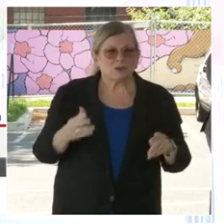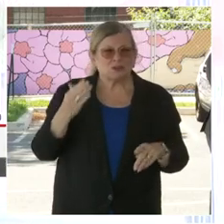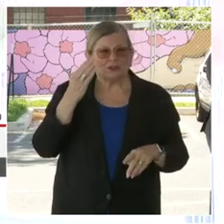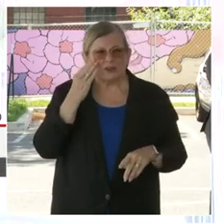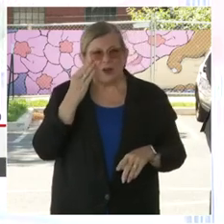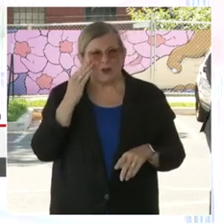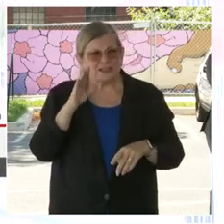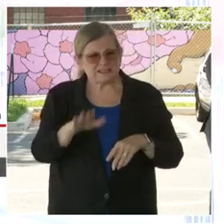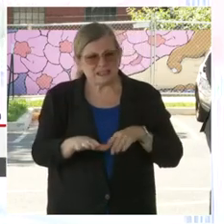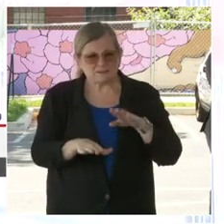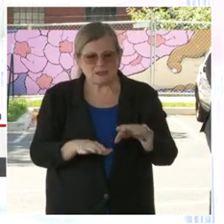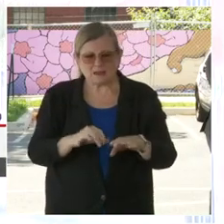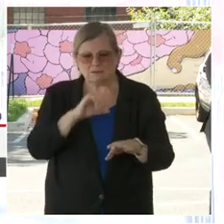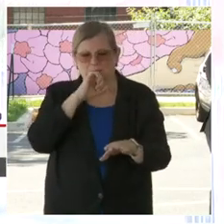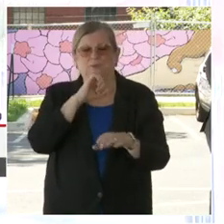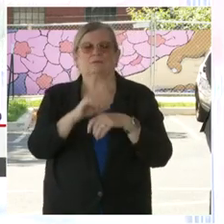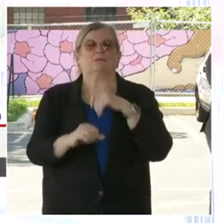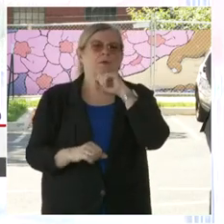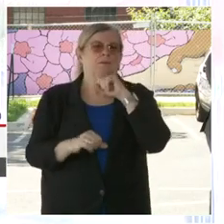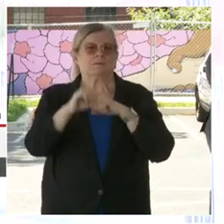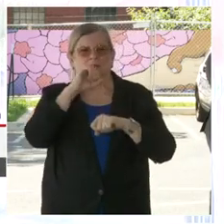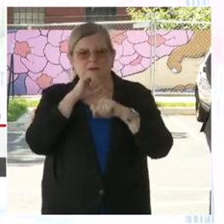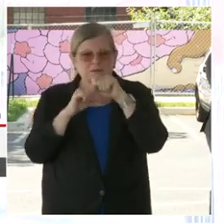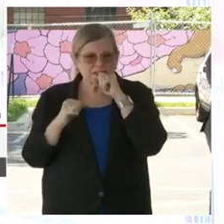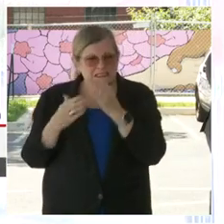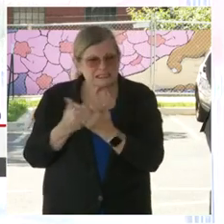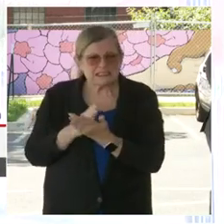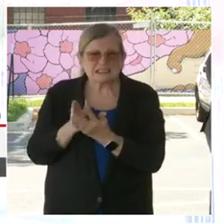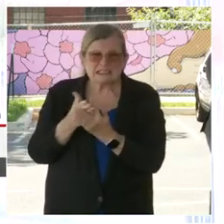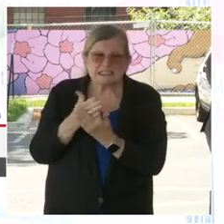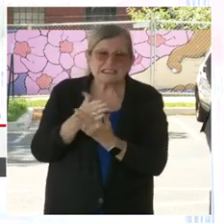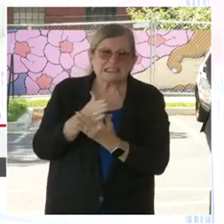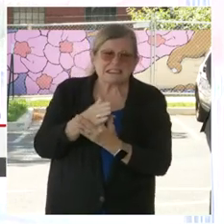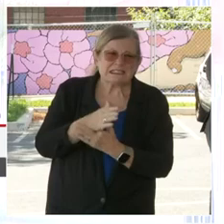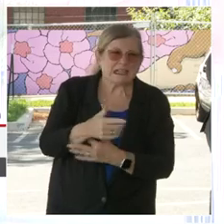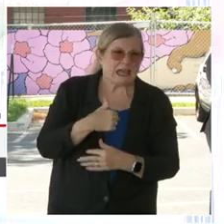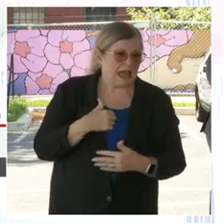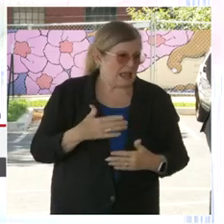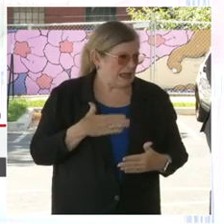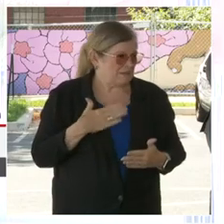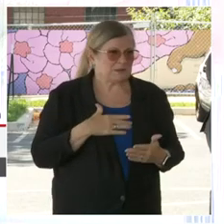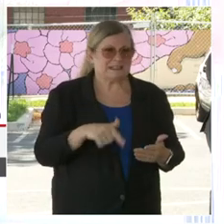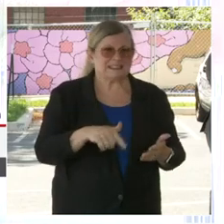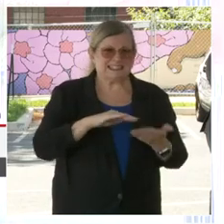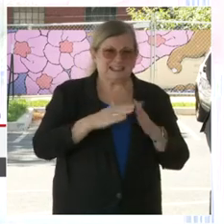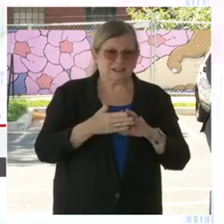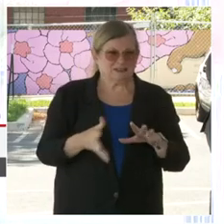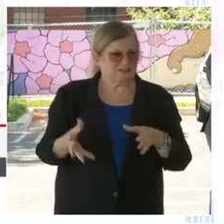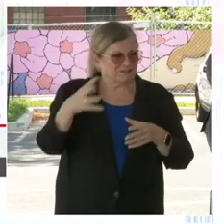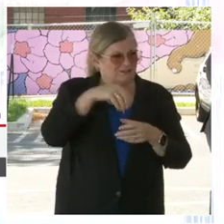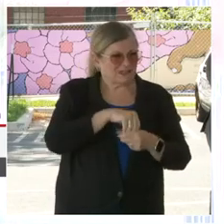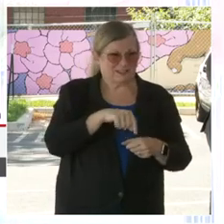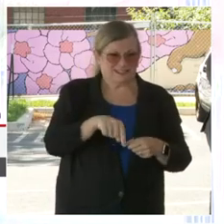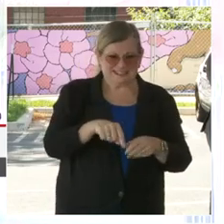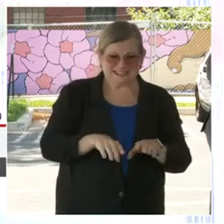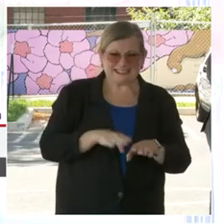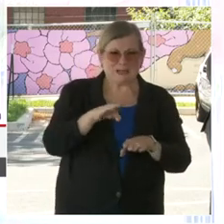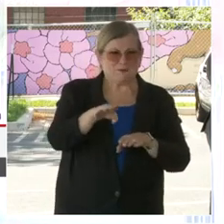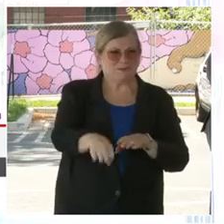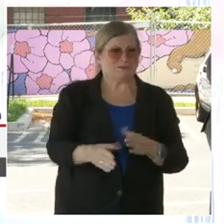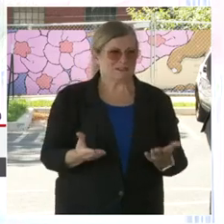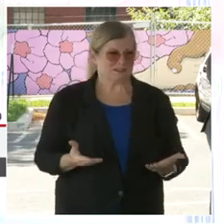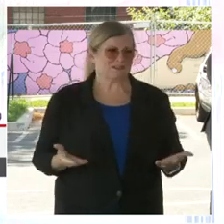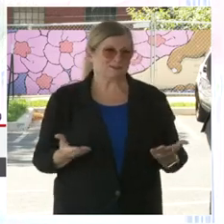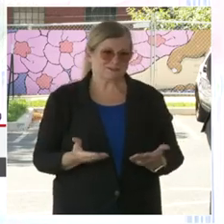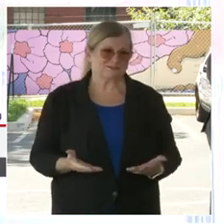easy, but we're really happy as the city to be a part of this step that you're making. We